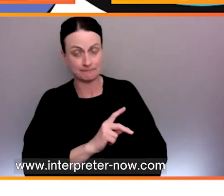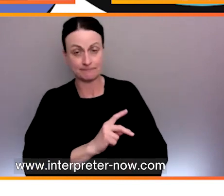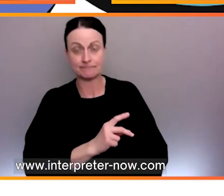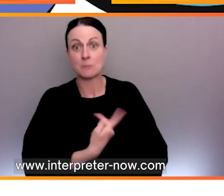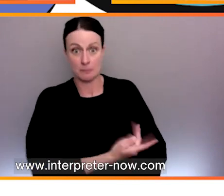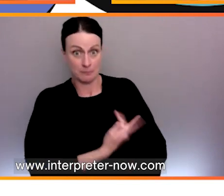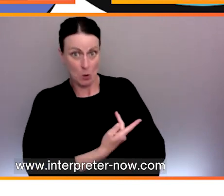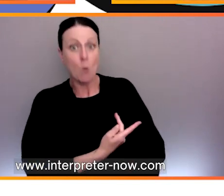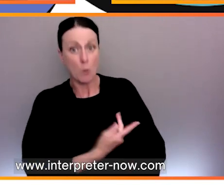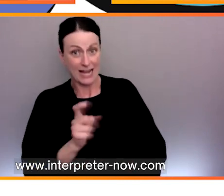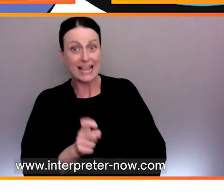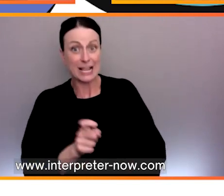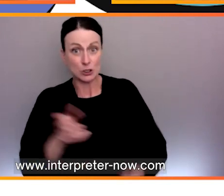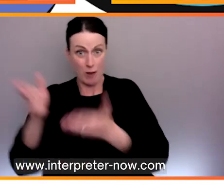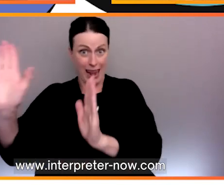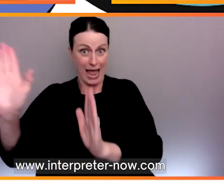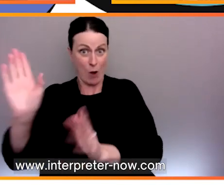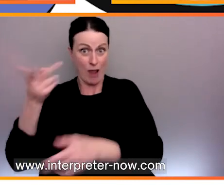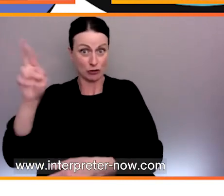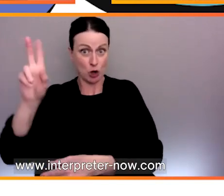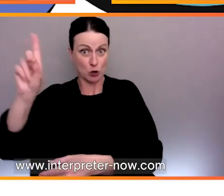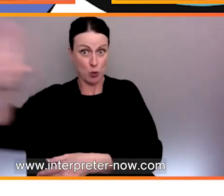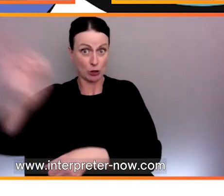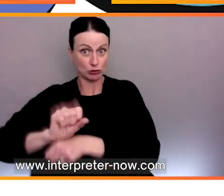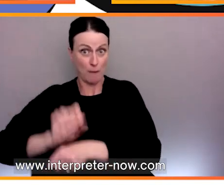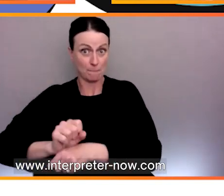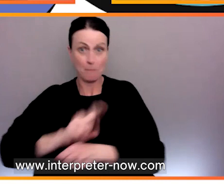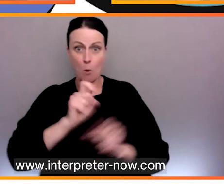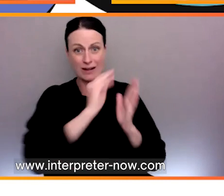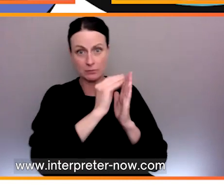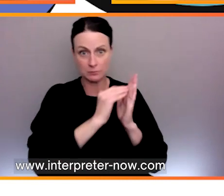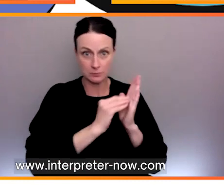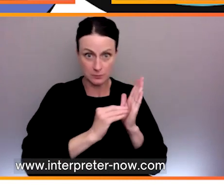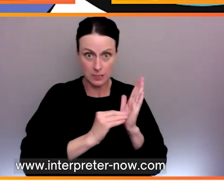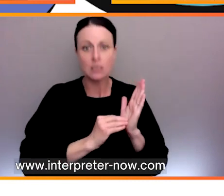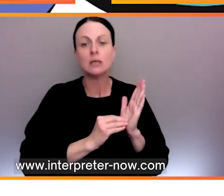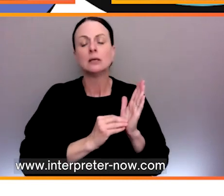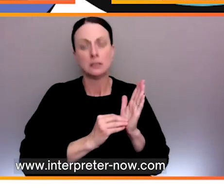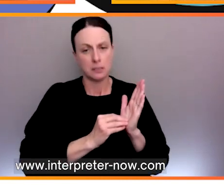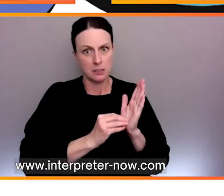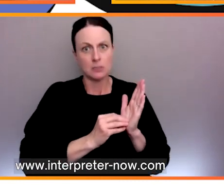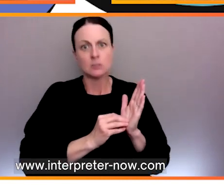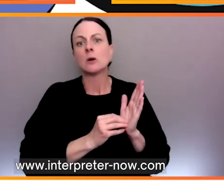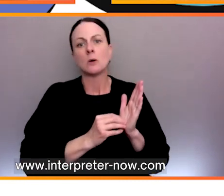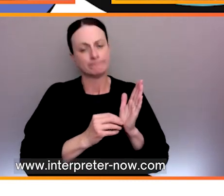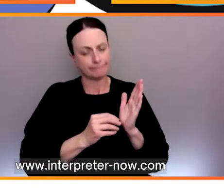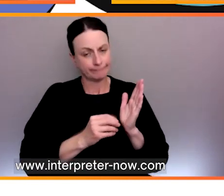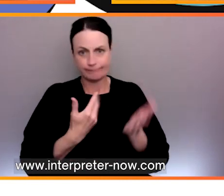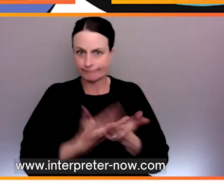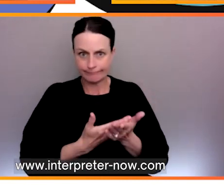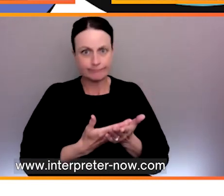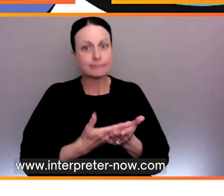their jobs, and we need a record of this. So I think mapping out what this can look like is so important.